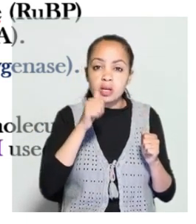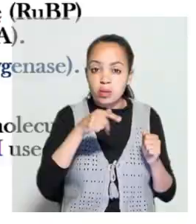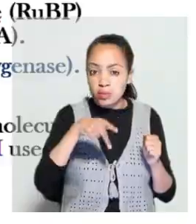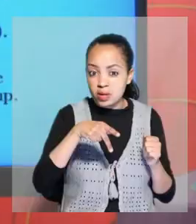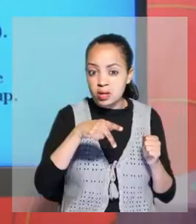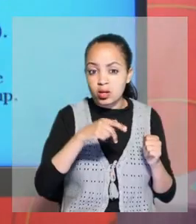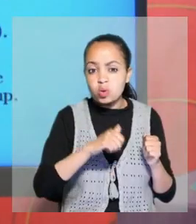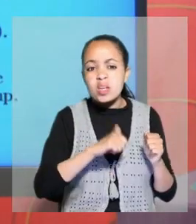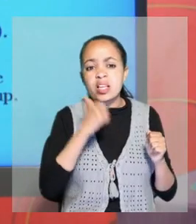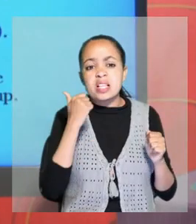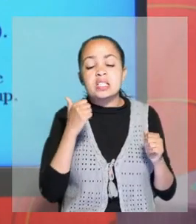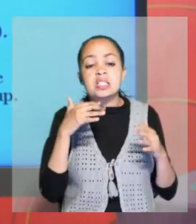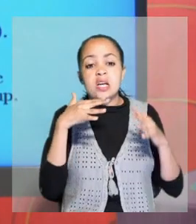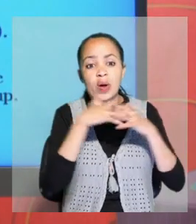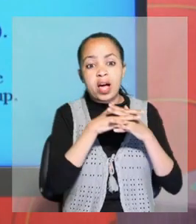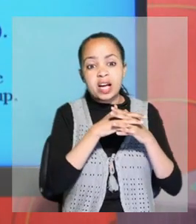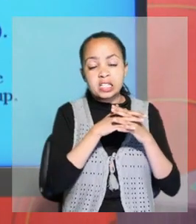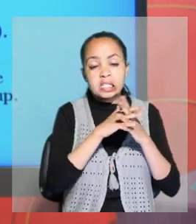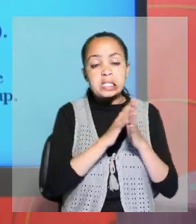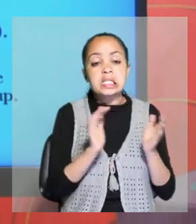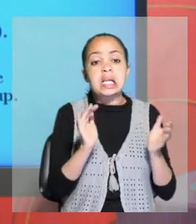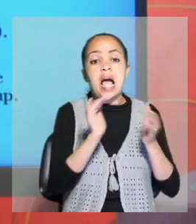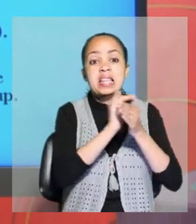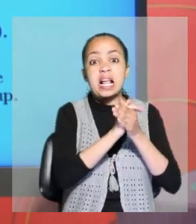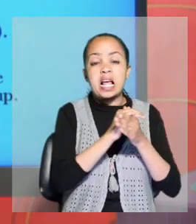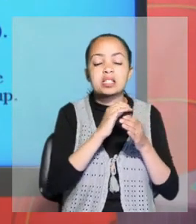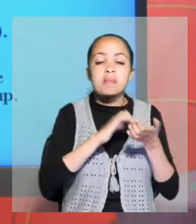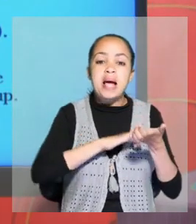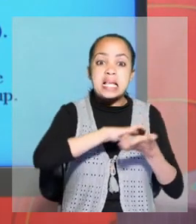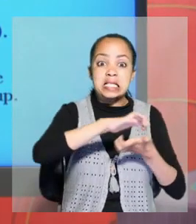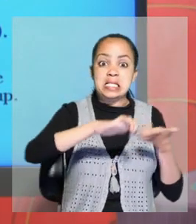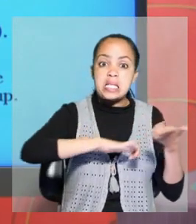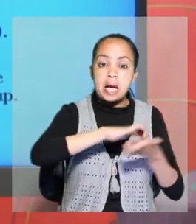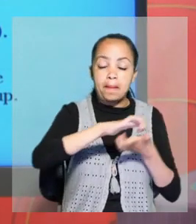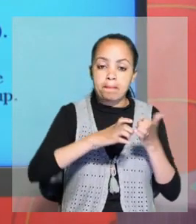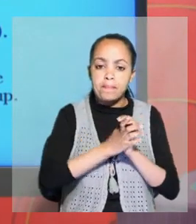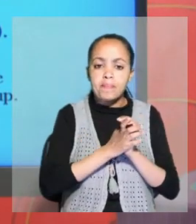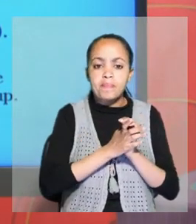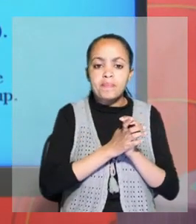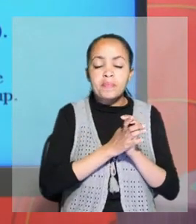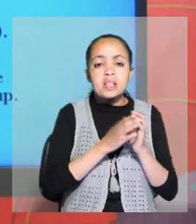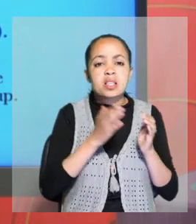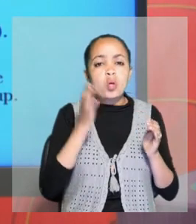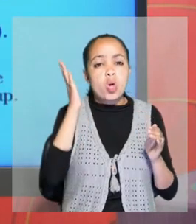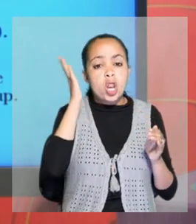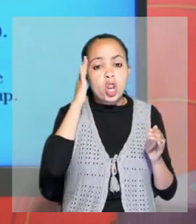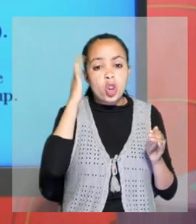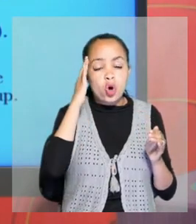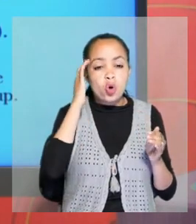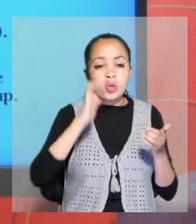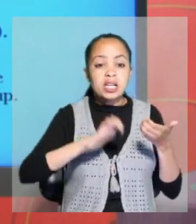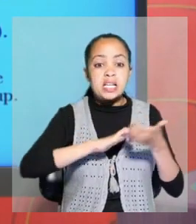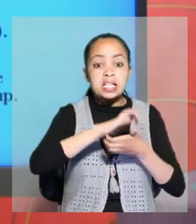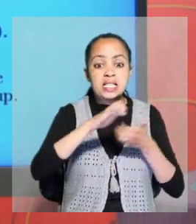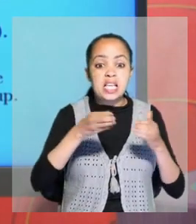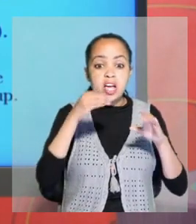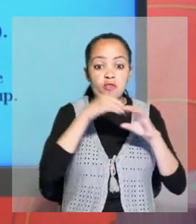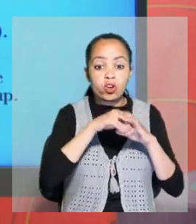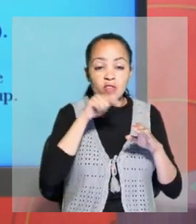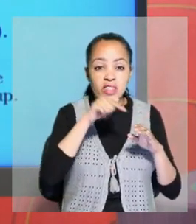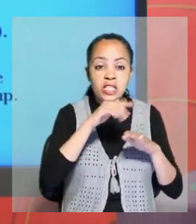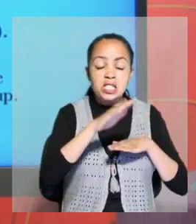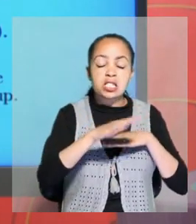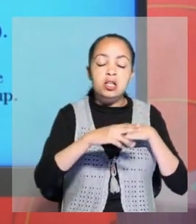where the reaction is catalyzed by enzyme. The well-known enzyme that is involved in this process